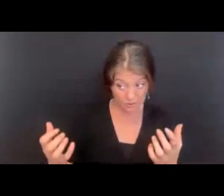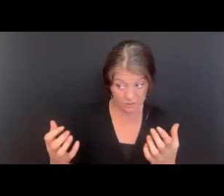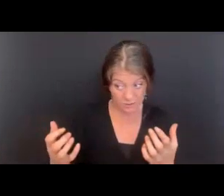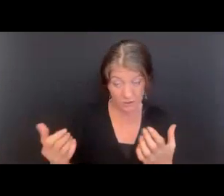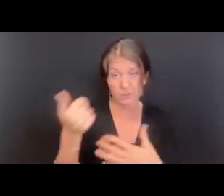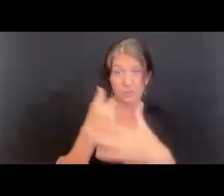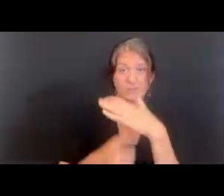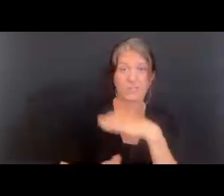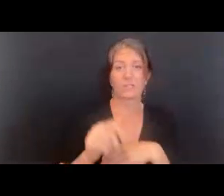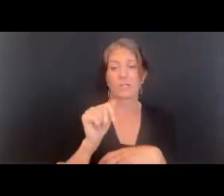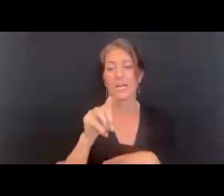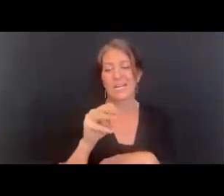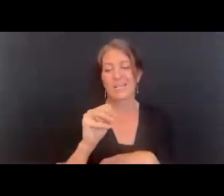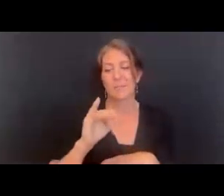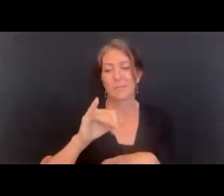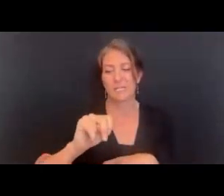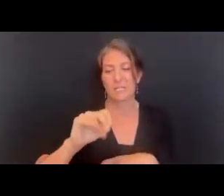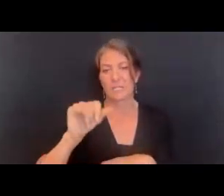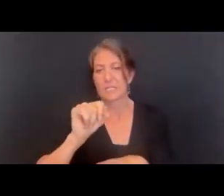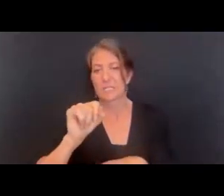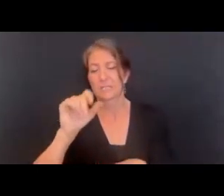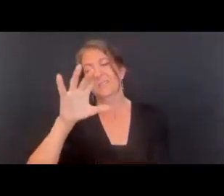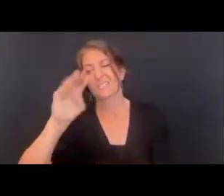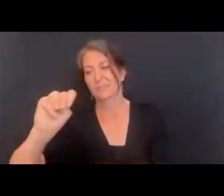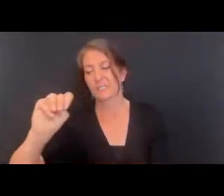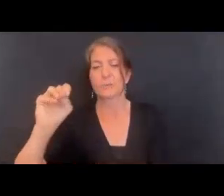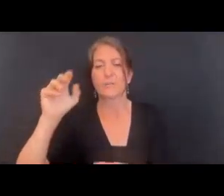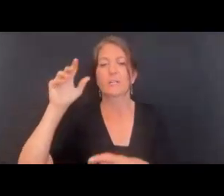case management, and we send that to the AAA.